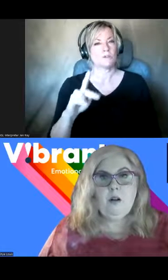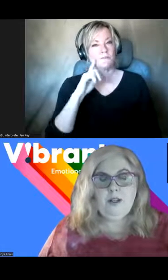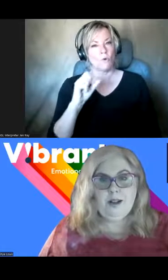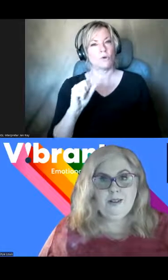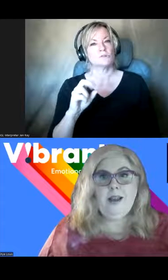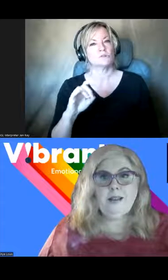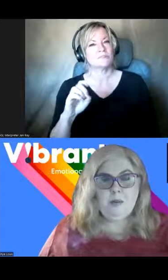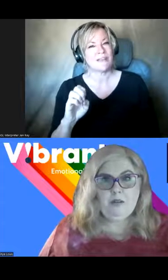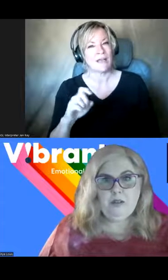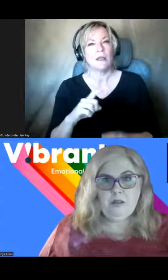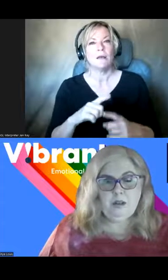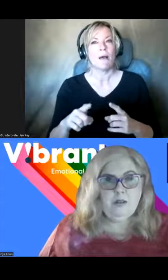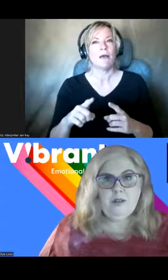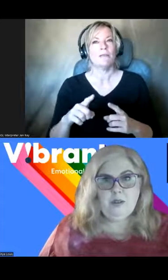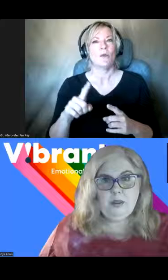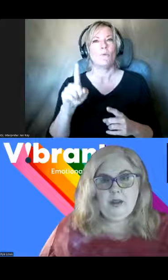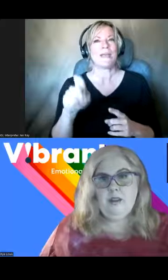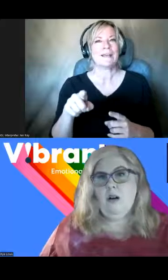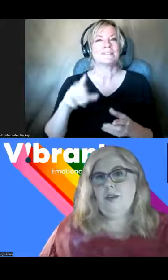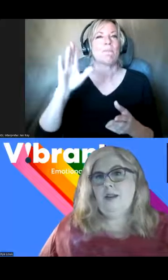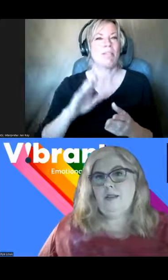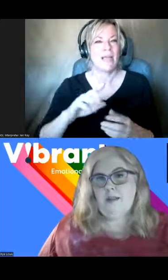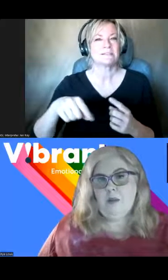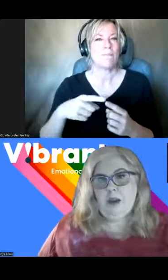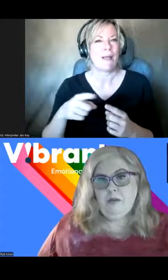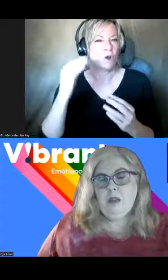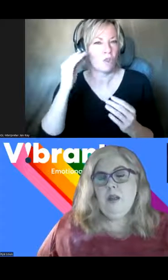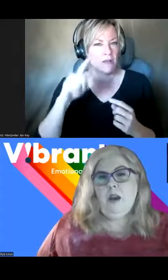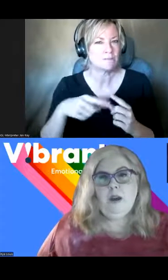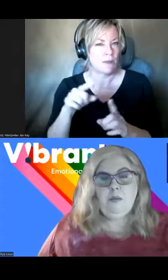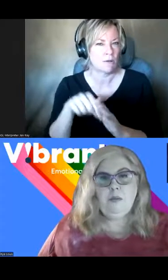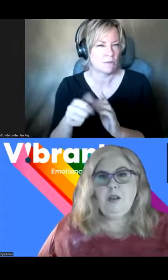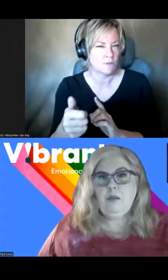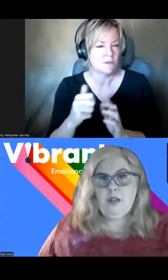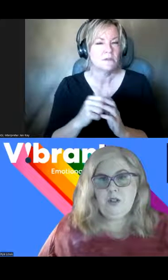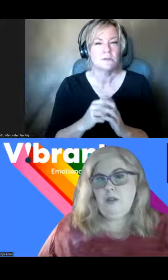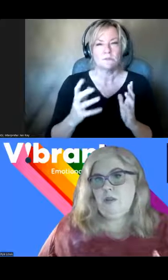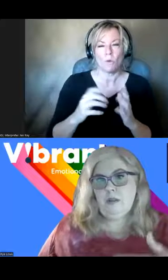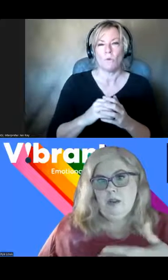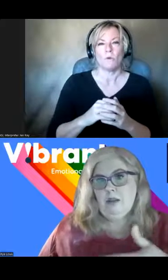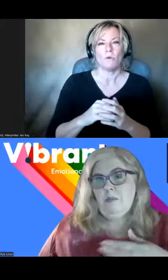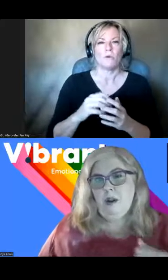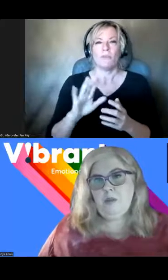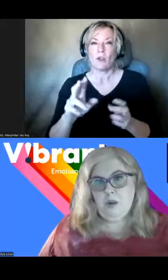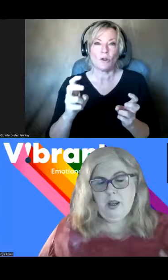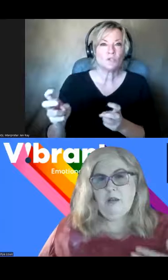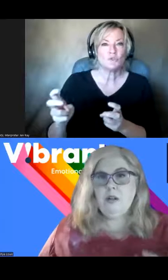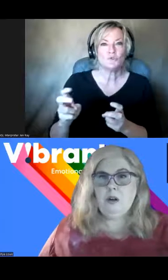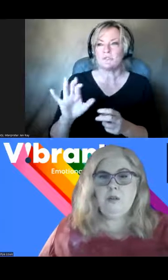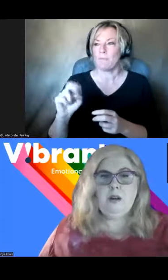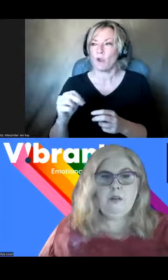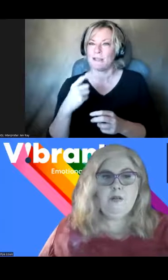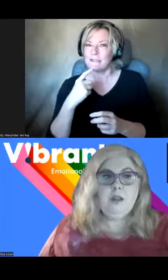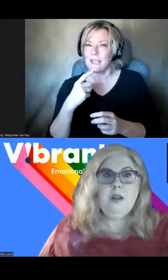that they're often asked less about their thoughts of suicide. They're often asked less about, you know, the issues that Brian was pointing